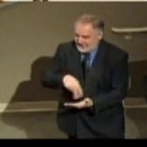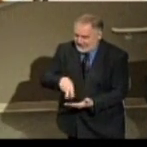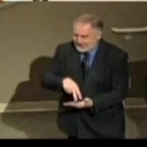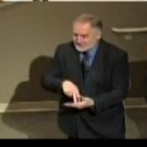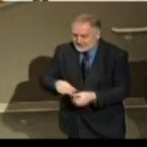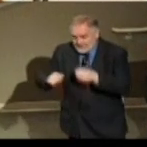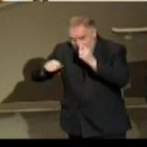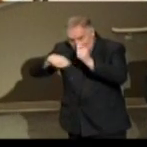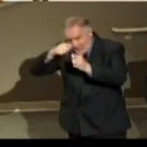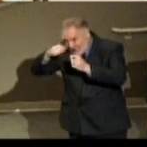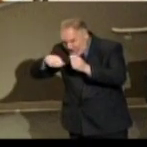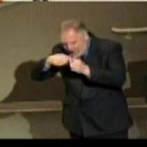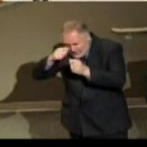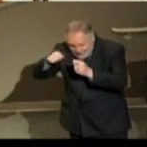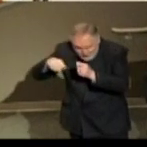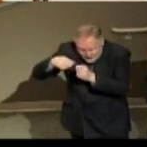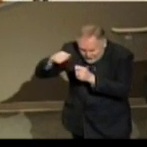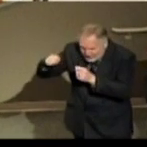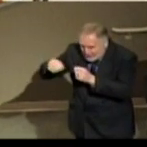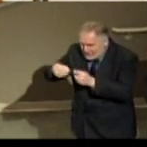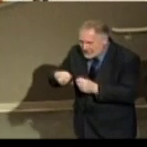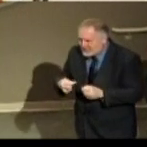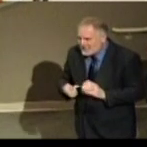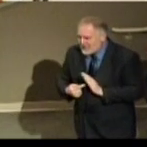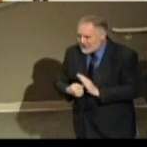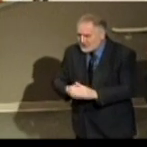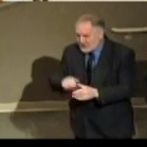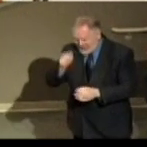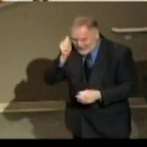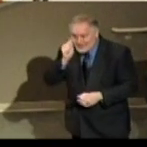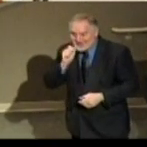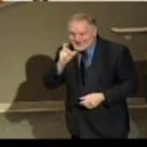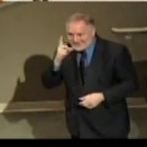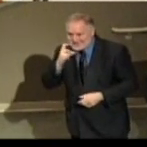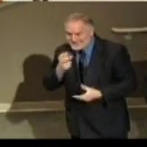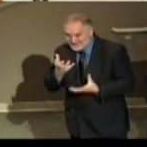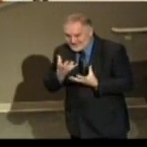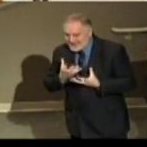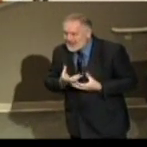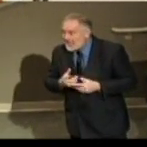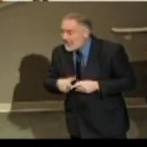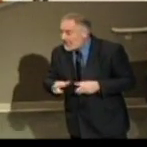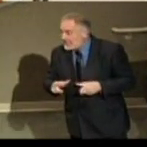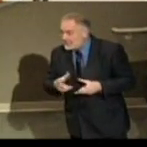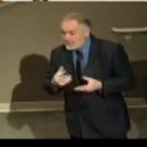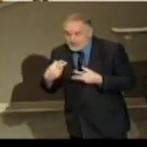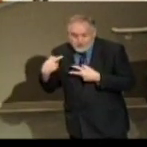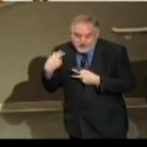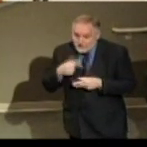shots to show them seductively. And here we are all watching this.